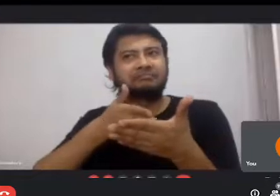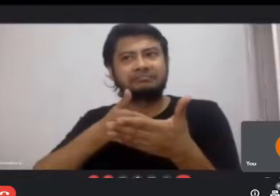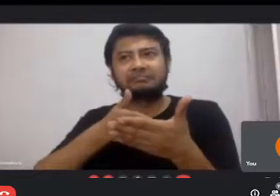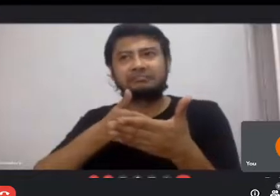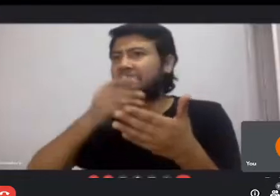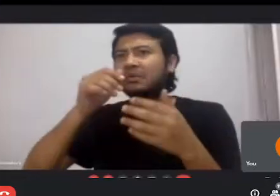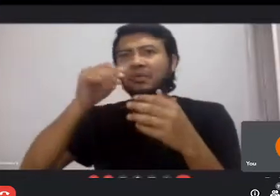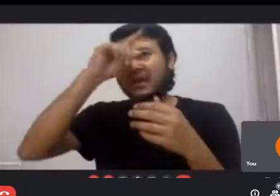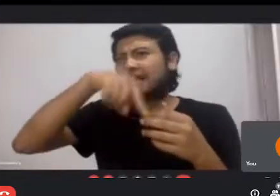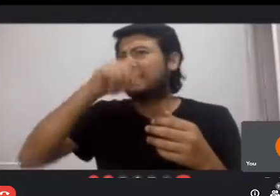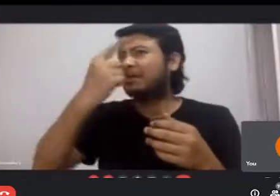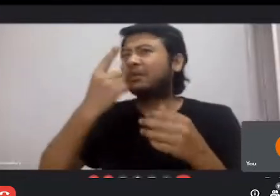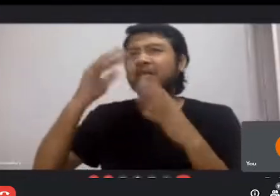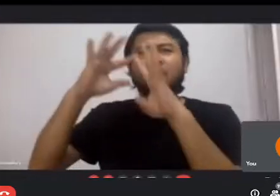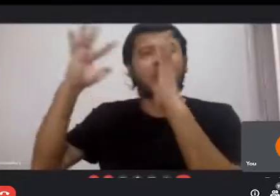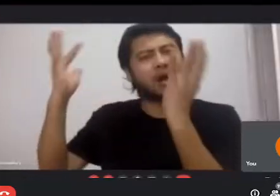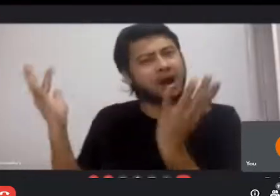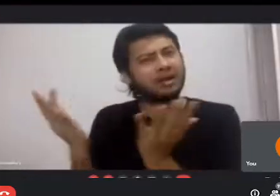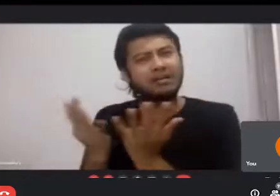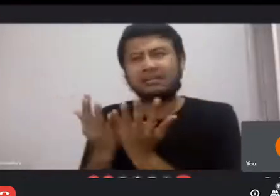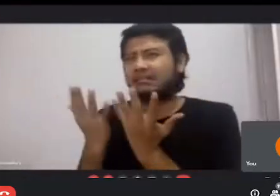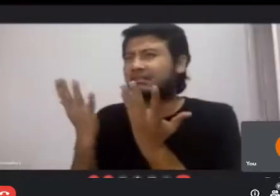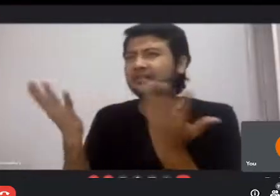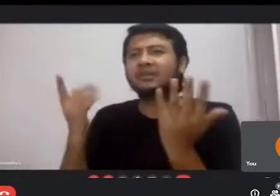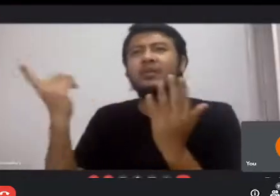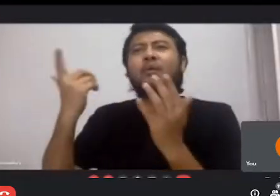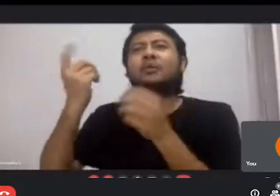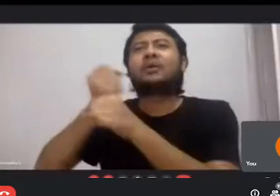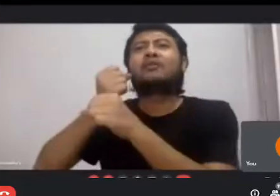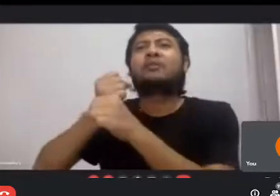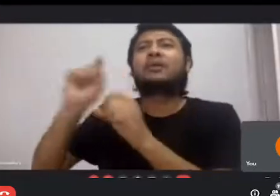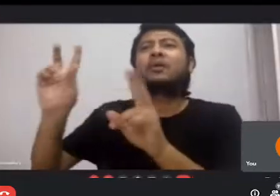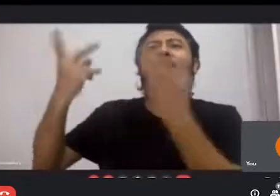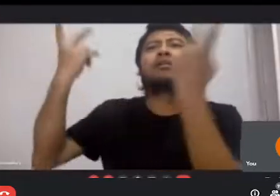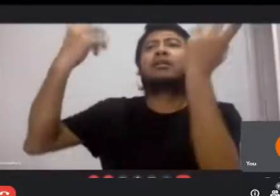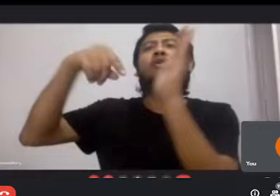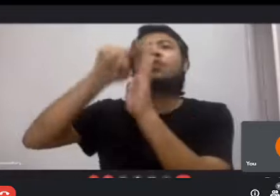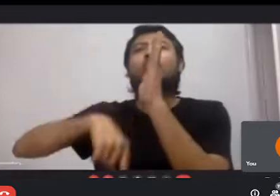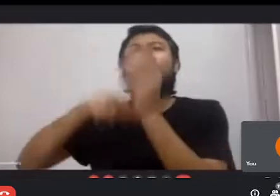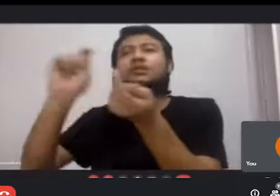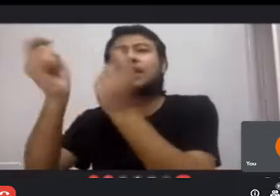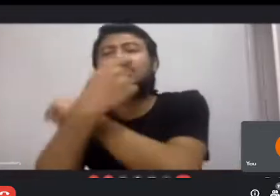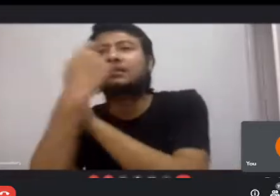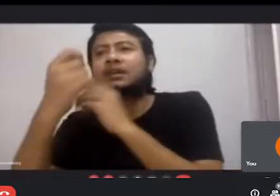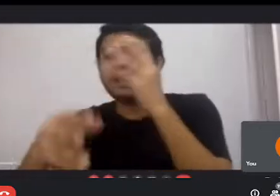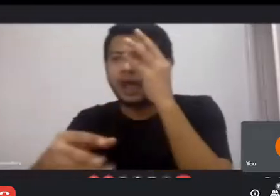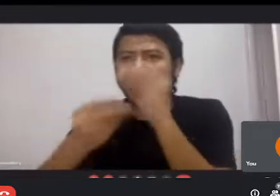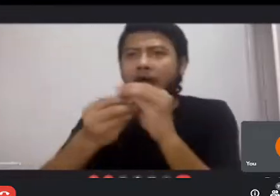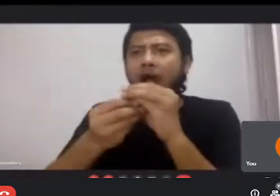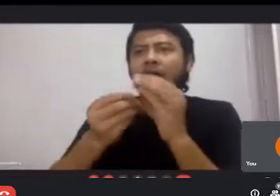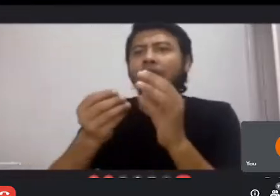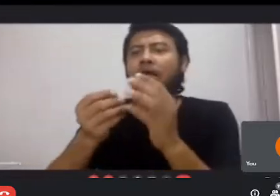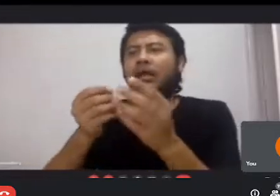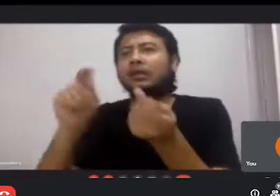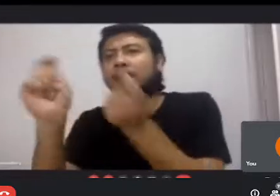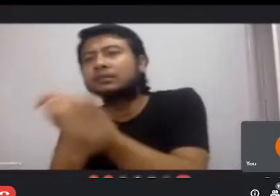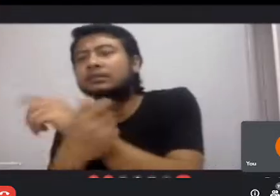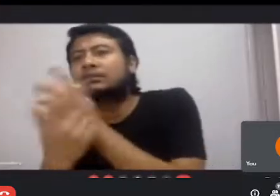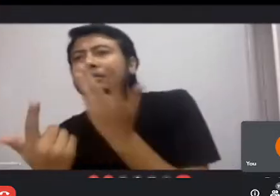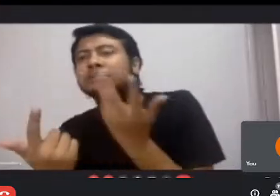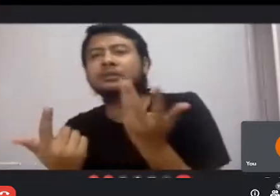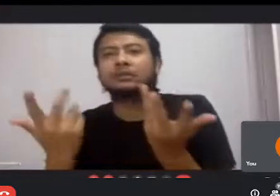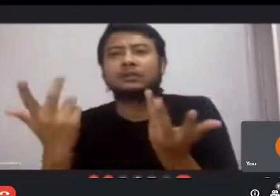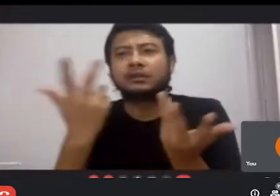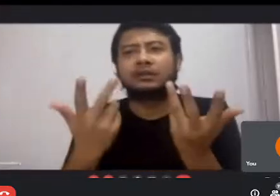keep changing, and the basic barrier to literacy still remains the same.